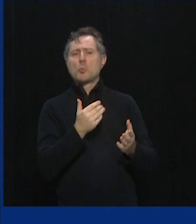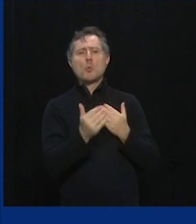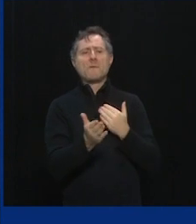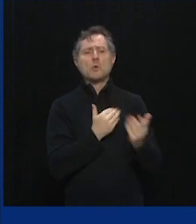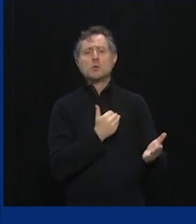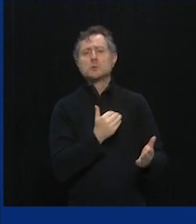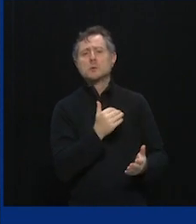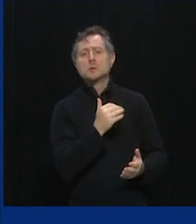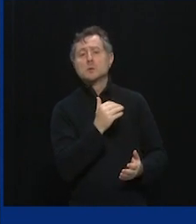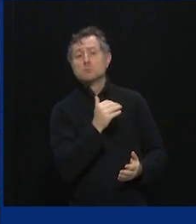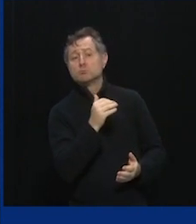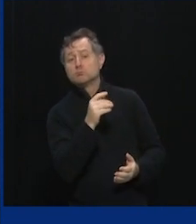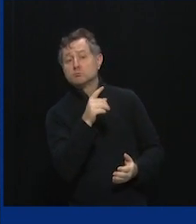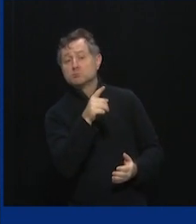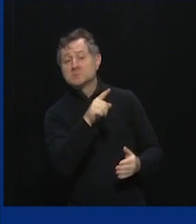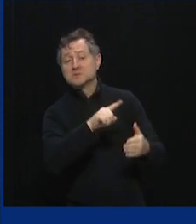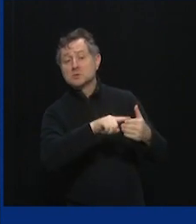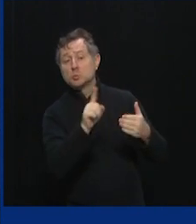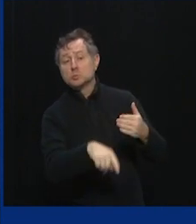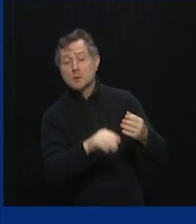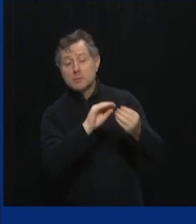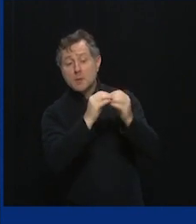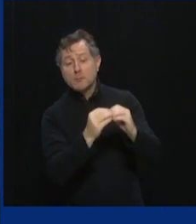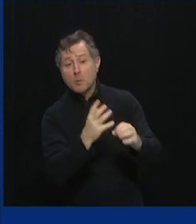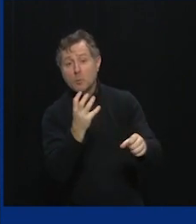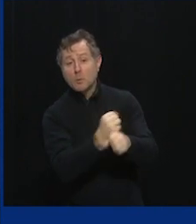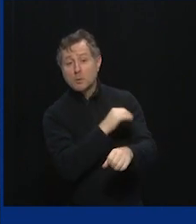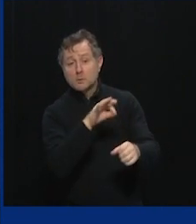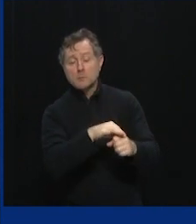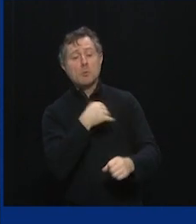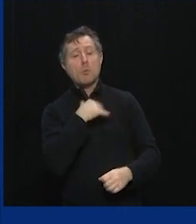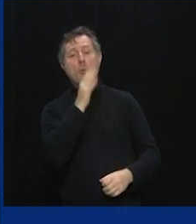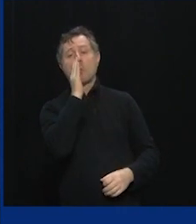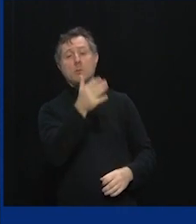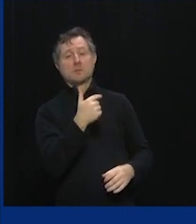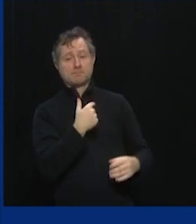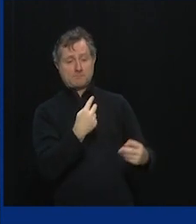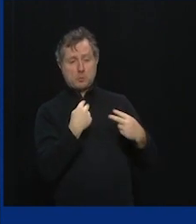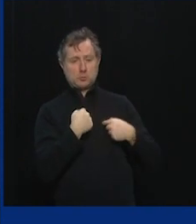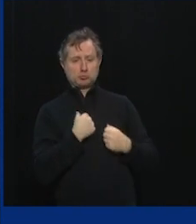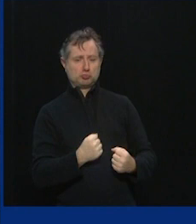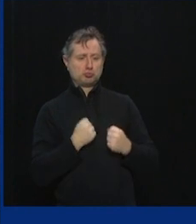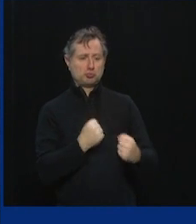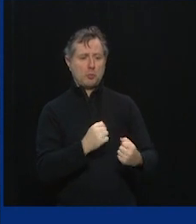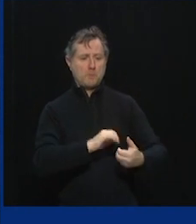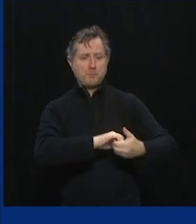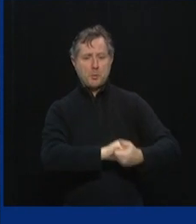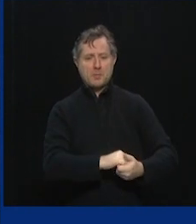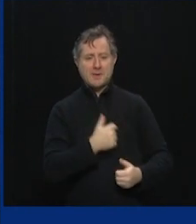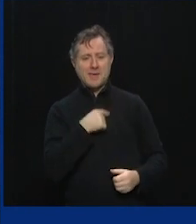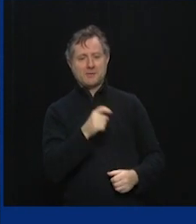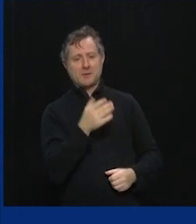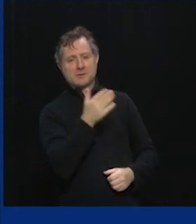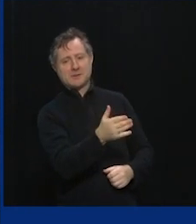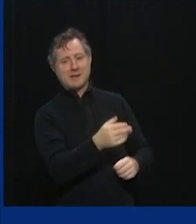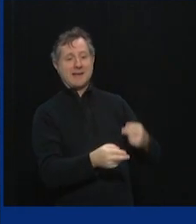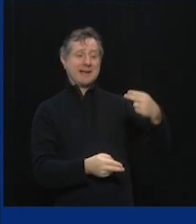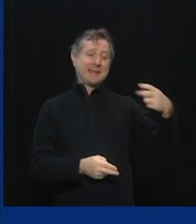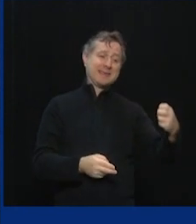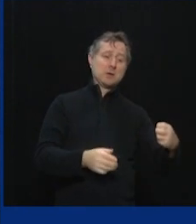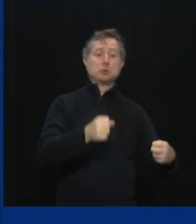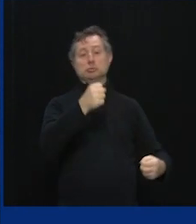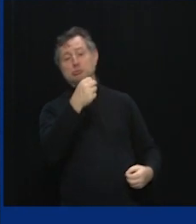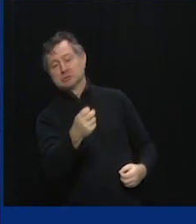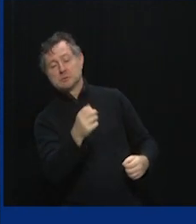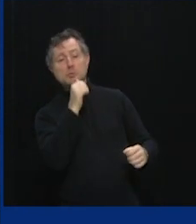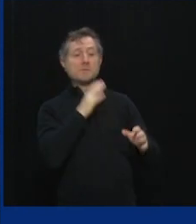from that election, and they will consider me a strong partner because I need them to be successful. He or she, I need them to be successful. It's